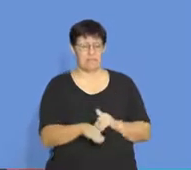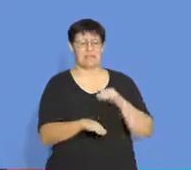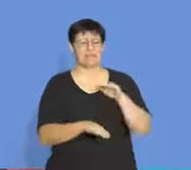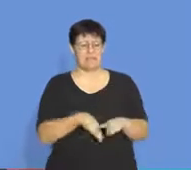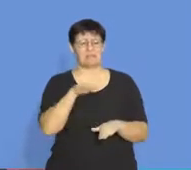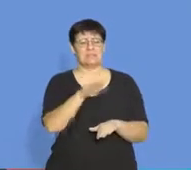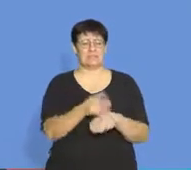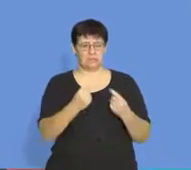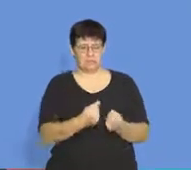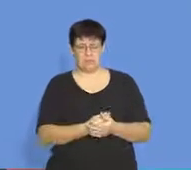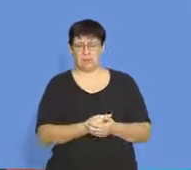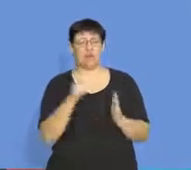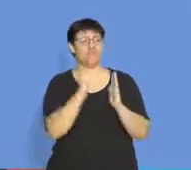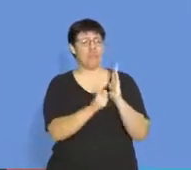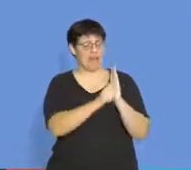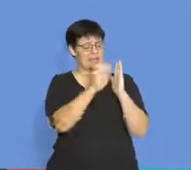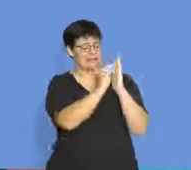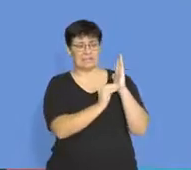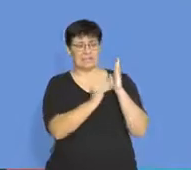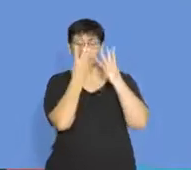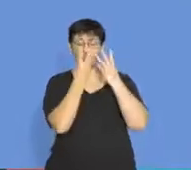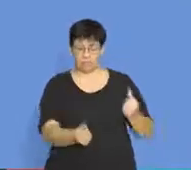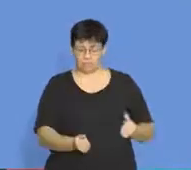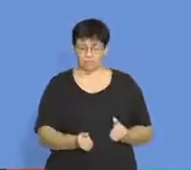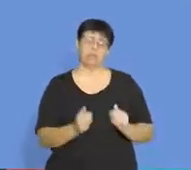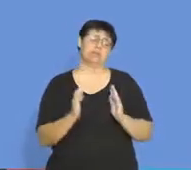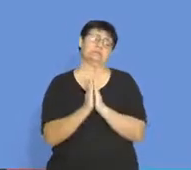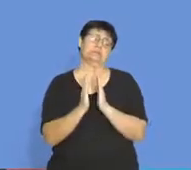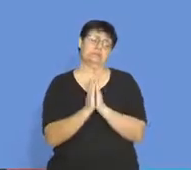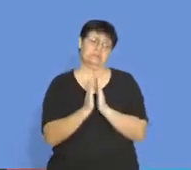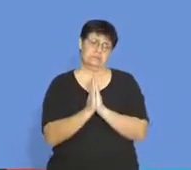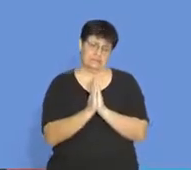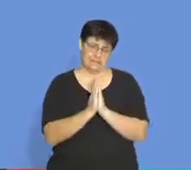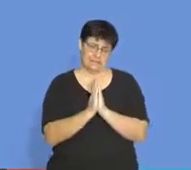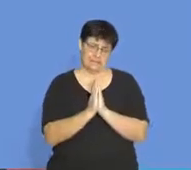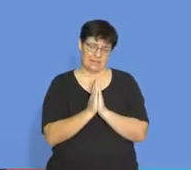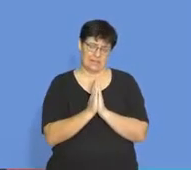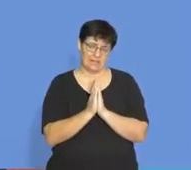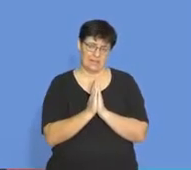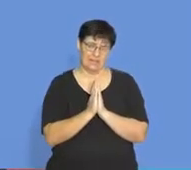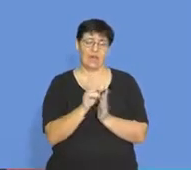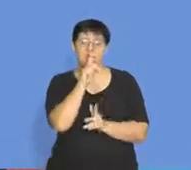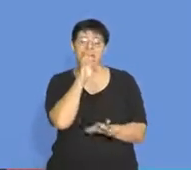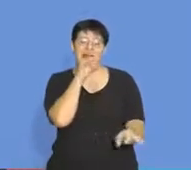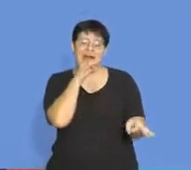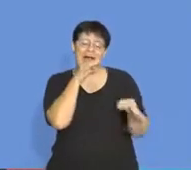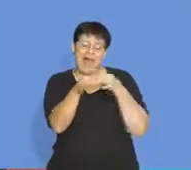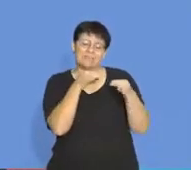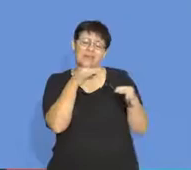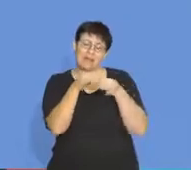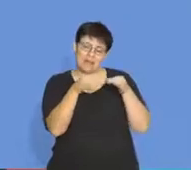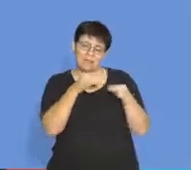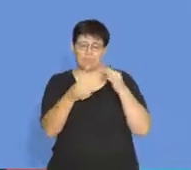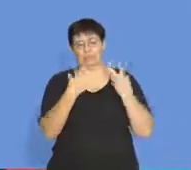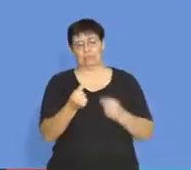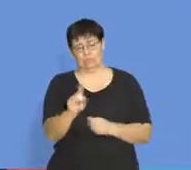by step, but even when you are writing the solution for me, please make sure that you are explaining what